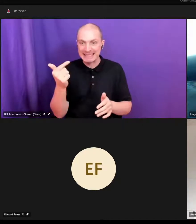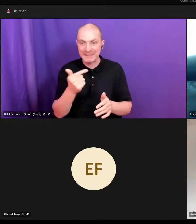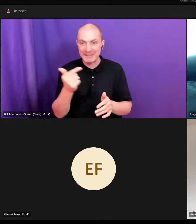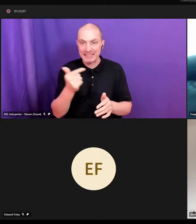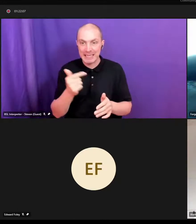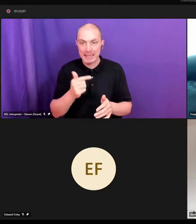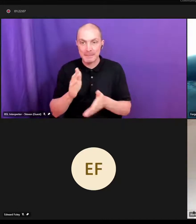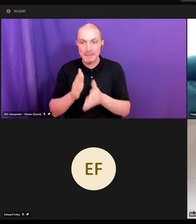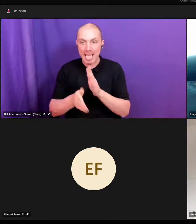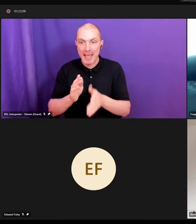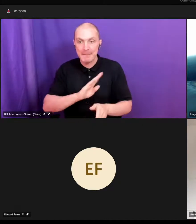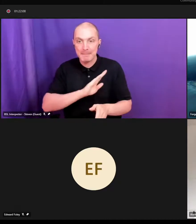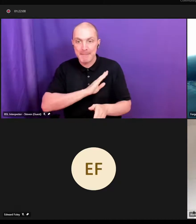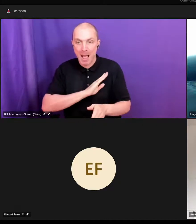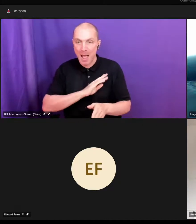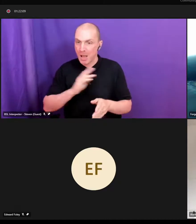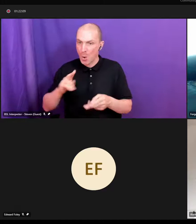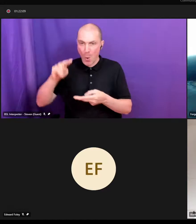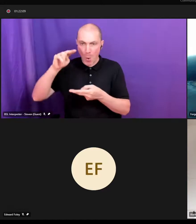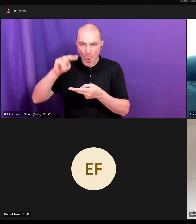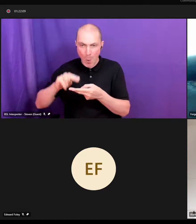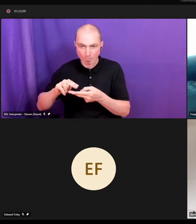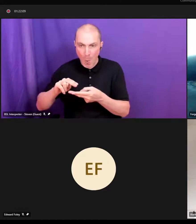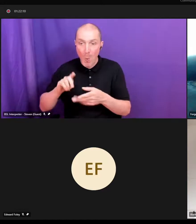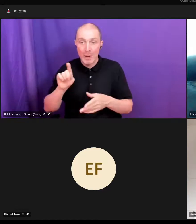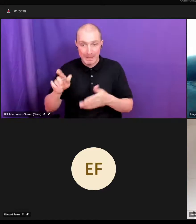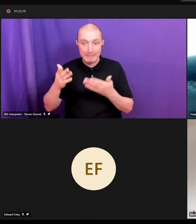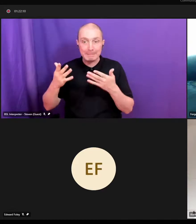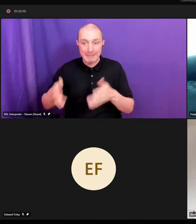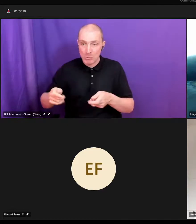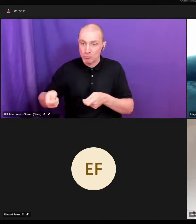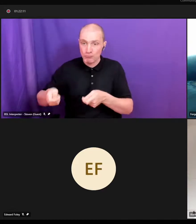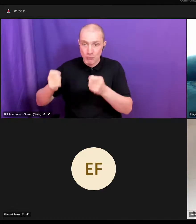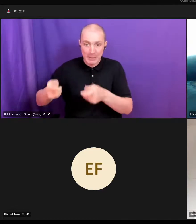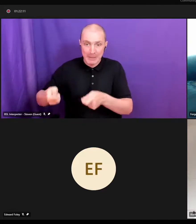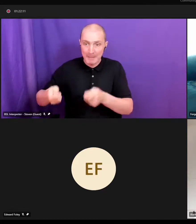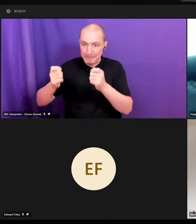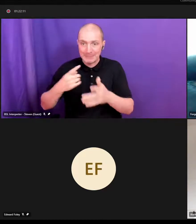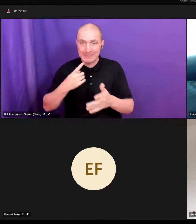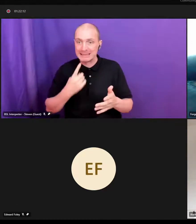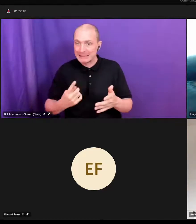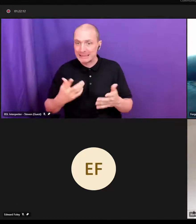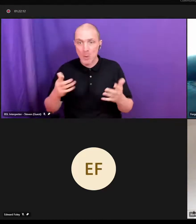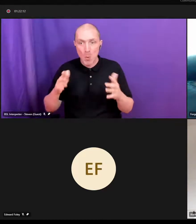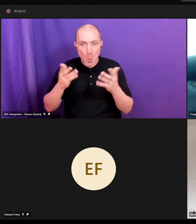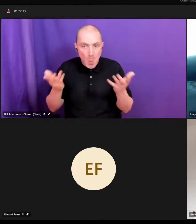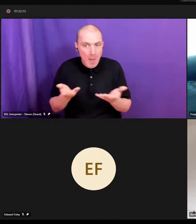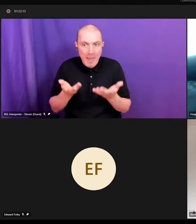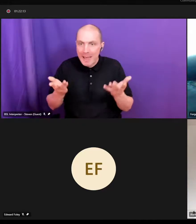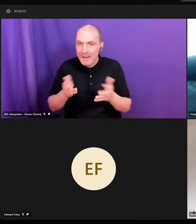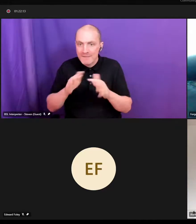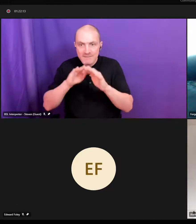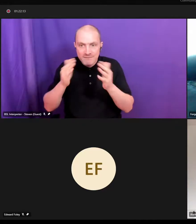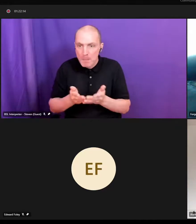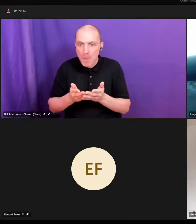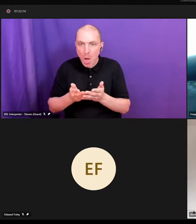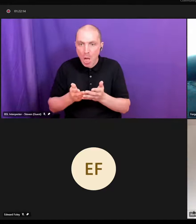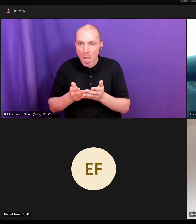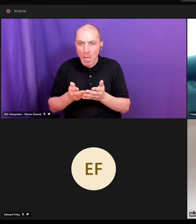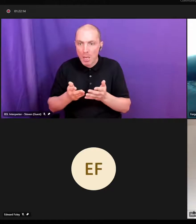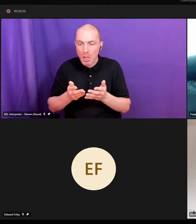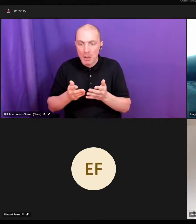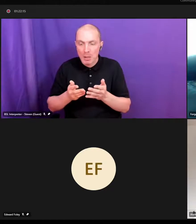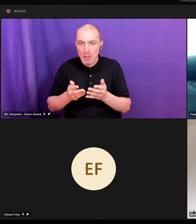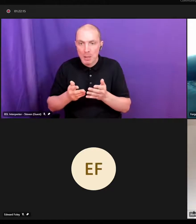It's brought up fairly often about the kind of lack of play areas and other facilities like football pitches. And as Margaret said, looking at